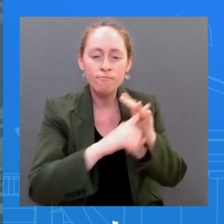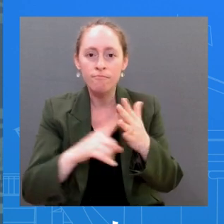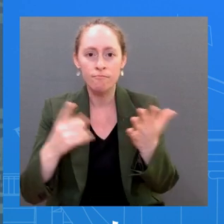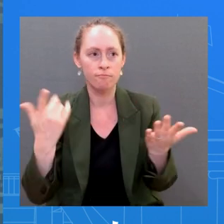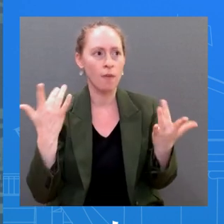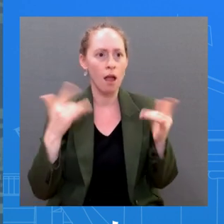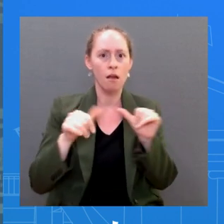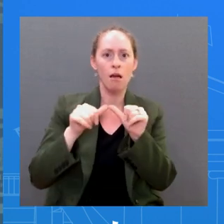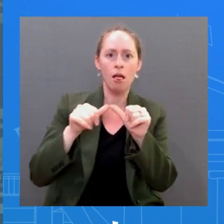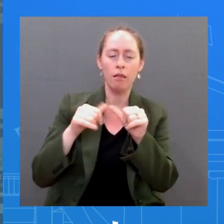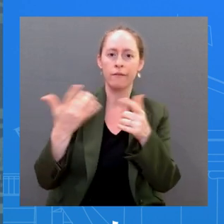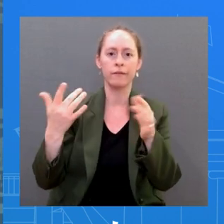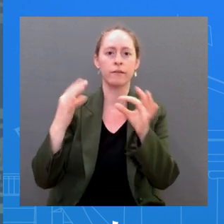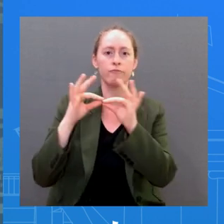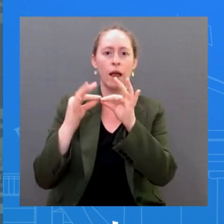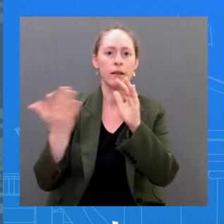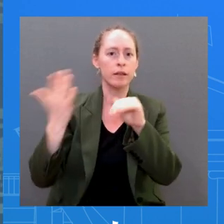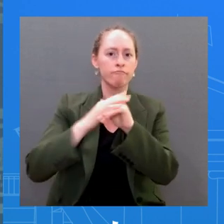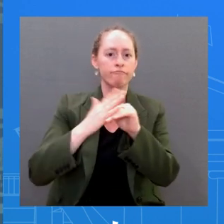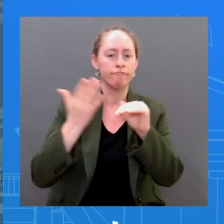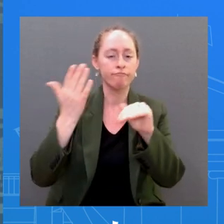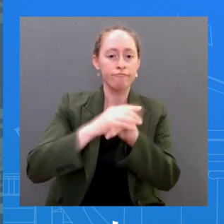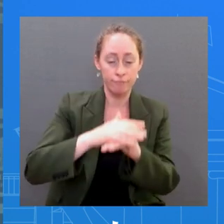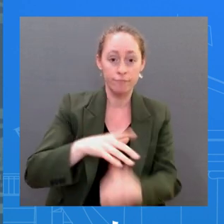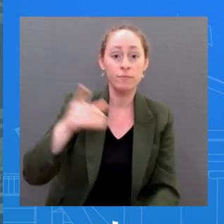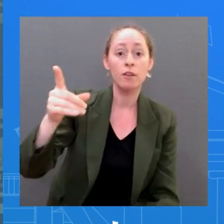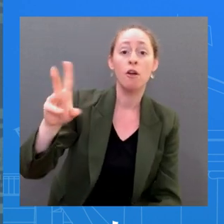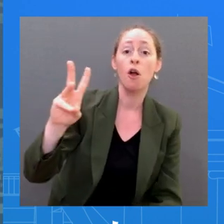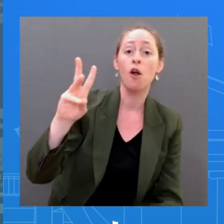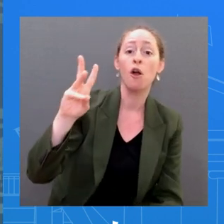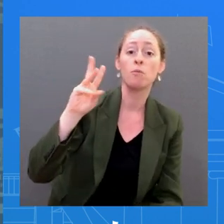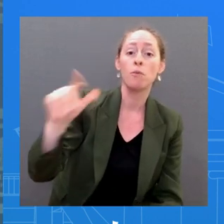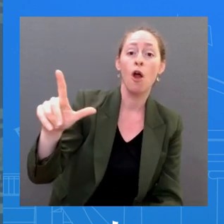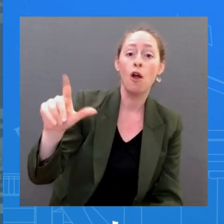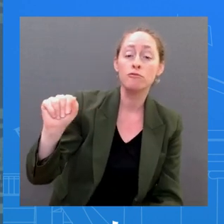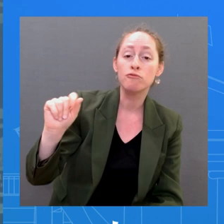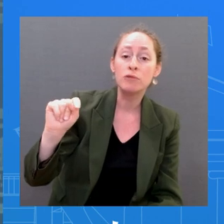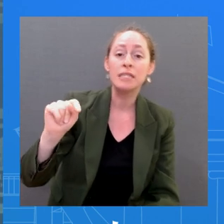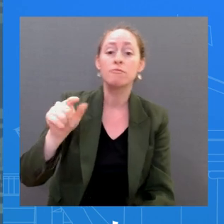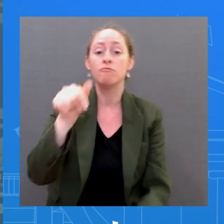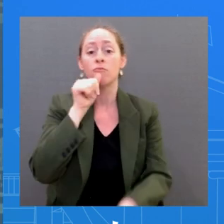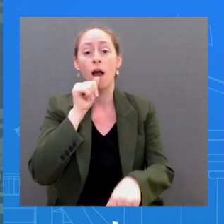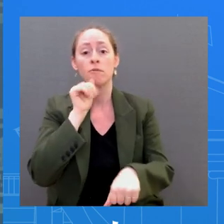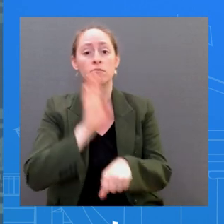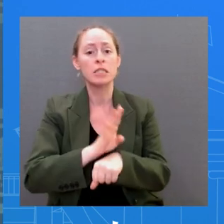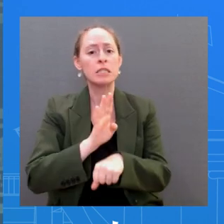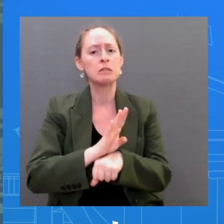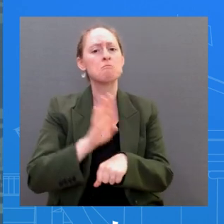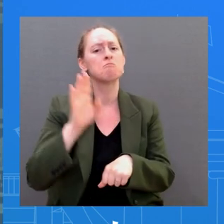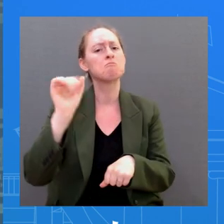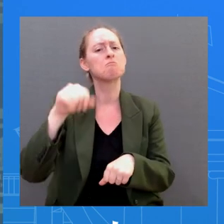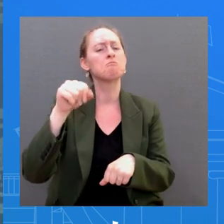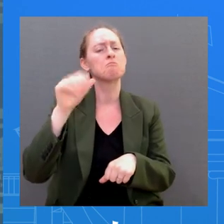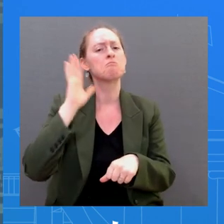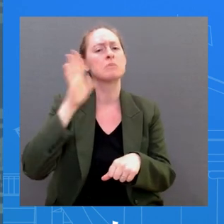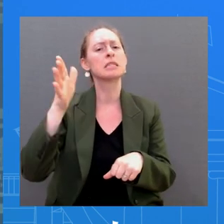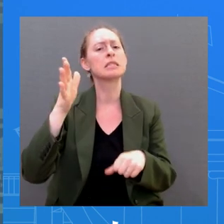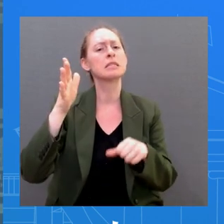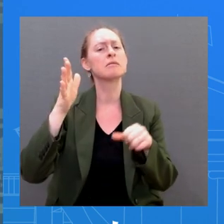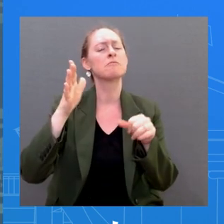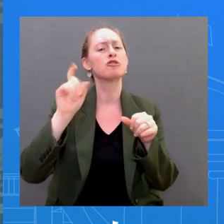broadly thought that inflation would come down faster than it has. I cannot speak to private conversation, but all I can say is